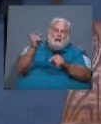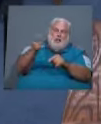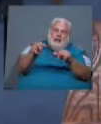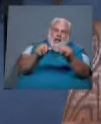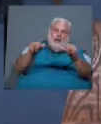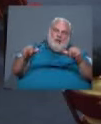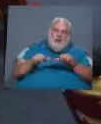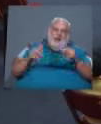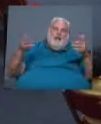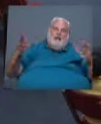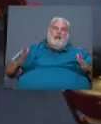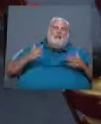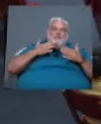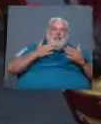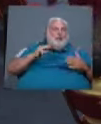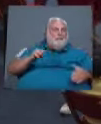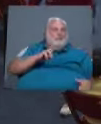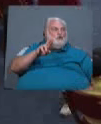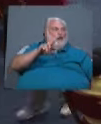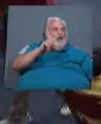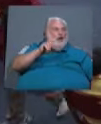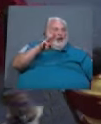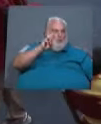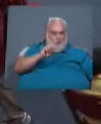you. Thank you, Mr. Lowe.